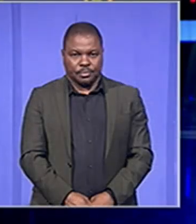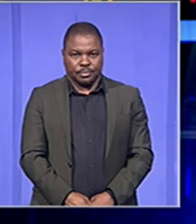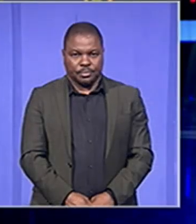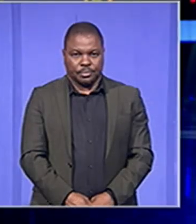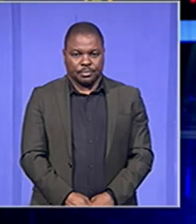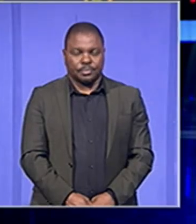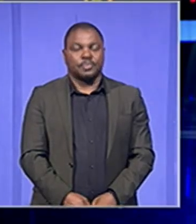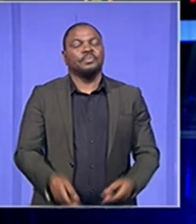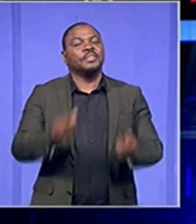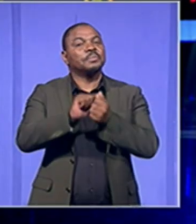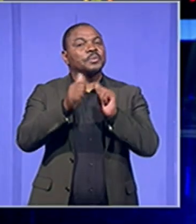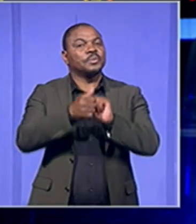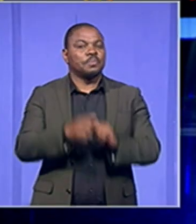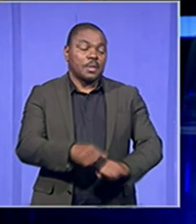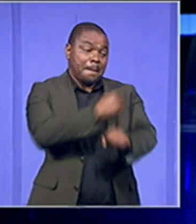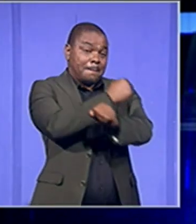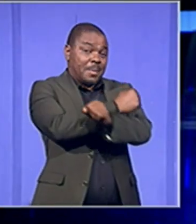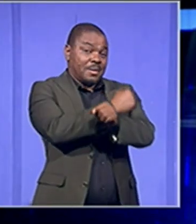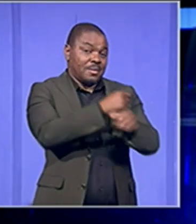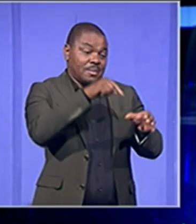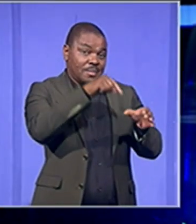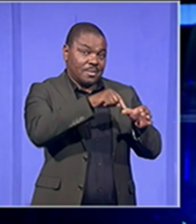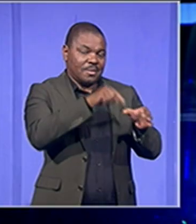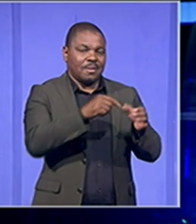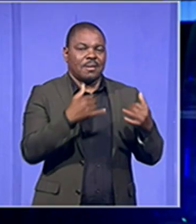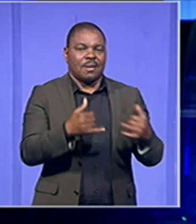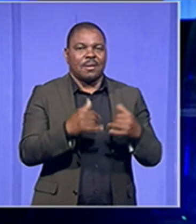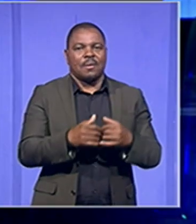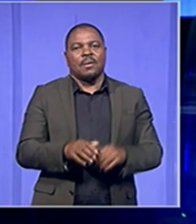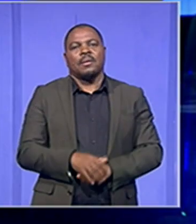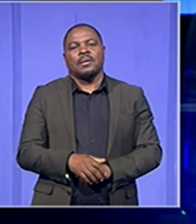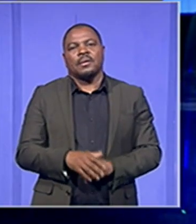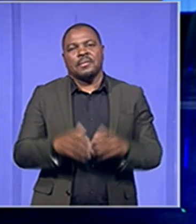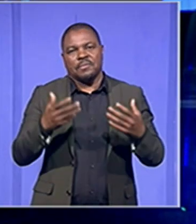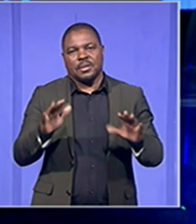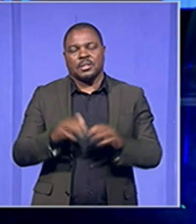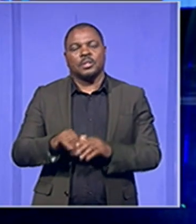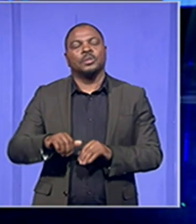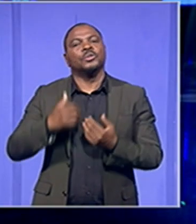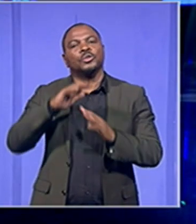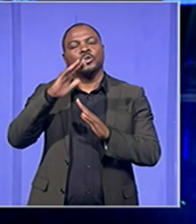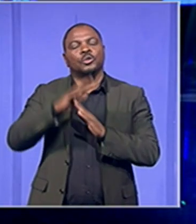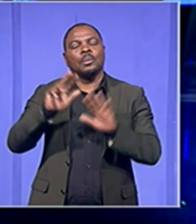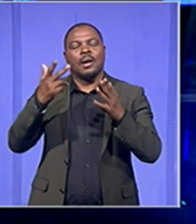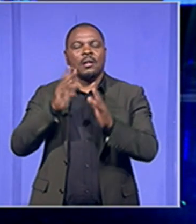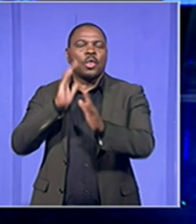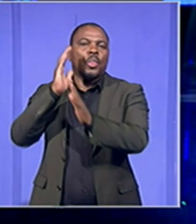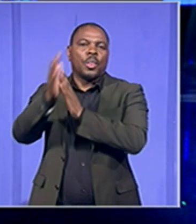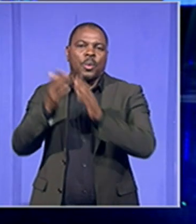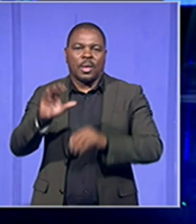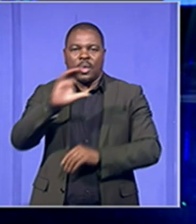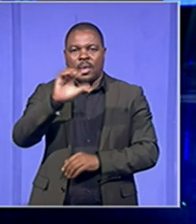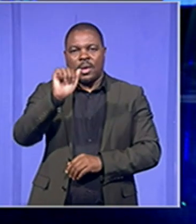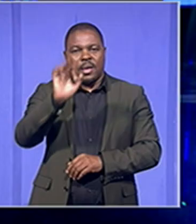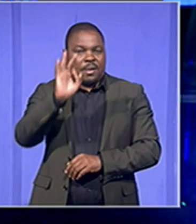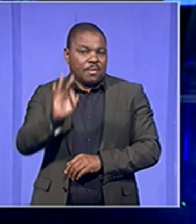Ha re fetela dipapading re fumana hore Orlando Pirates e leng a mabaka-baka e kene ho tse robedi tsa ho qetela dipapading tsa bompudi ba league ya CAF